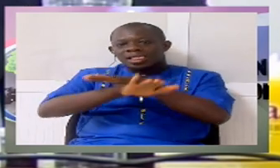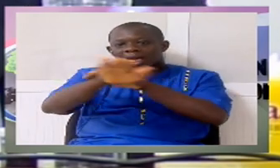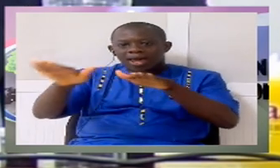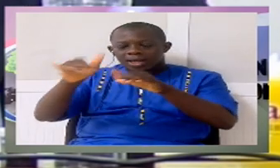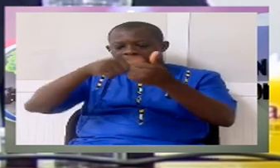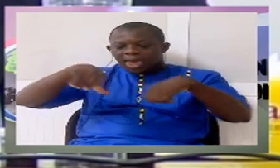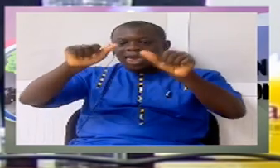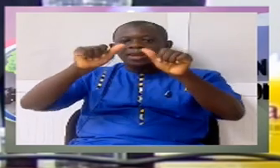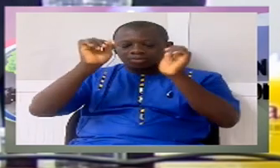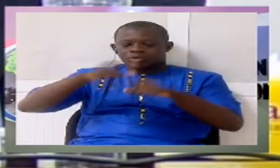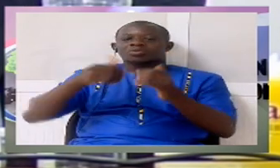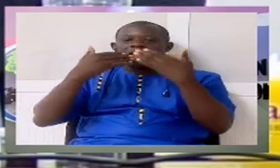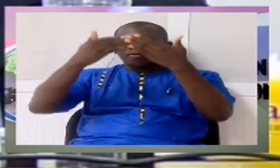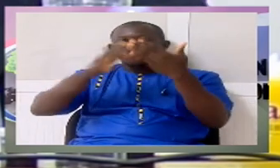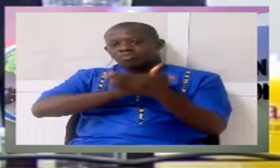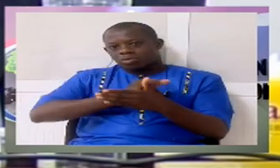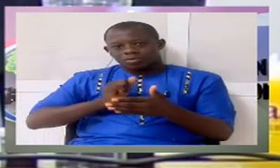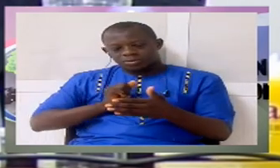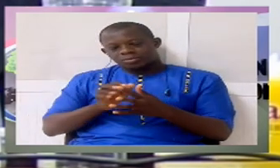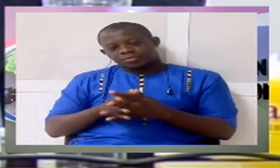that area.